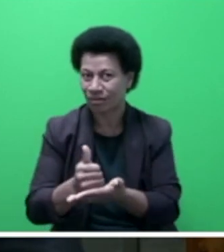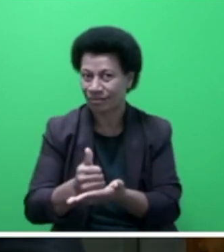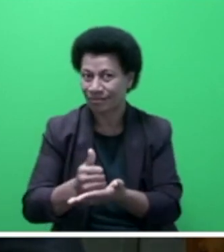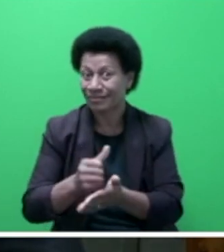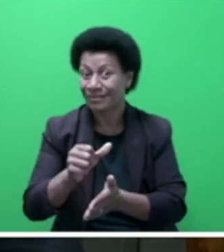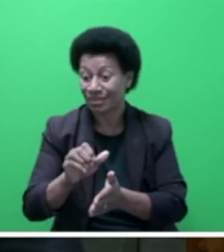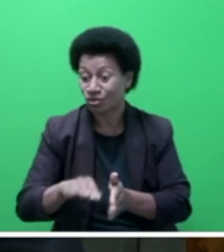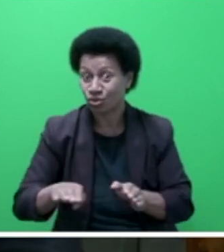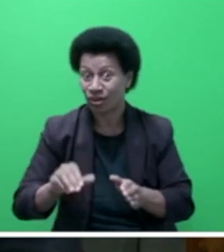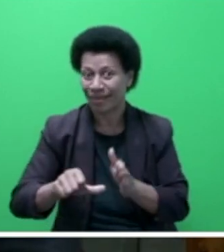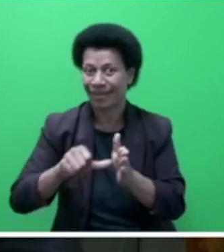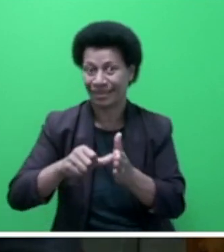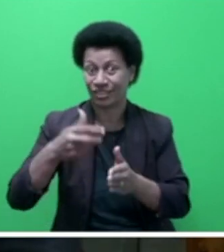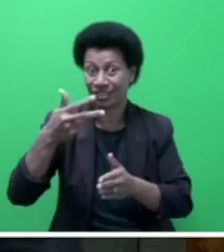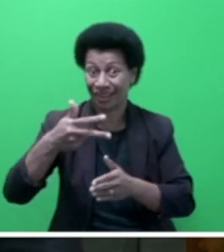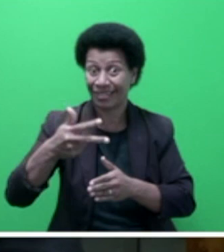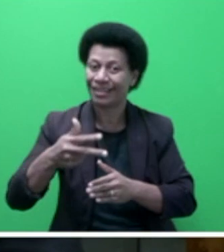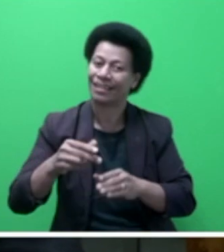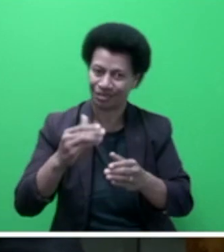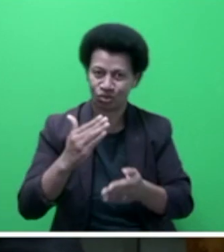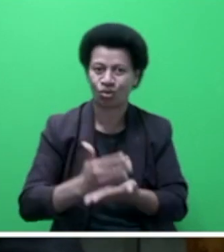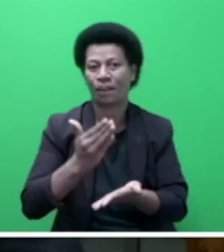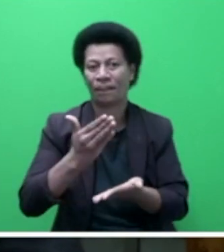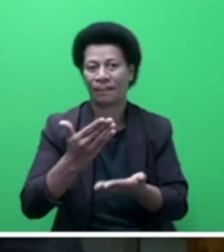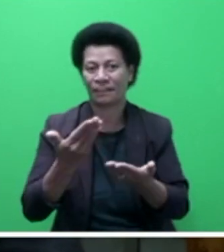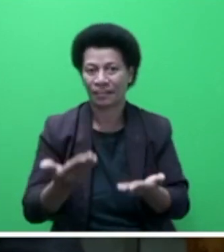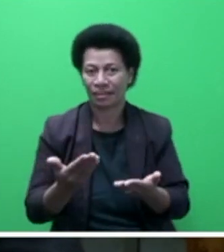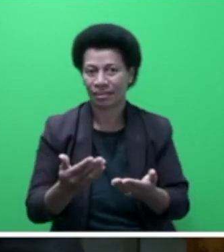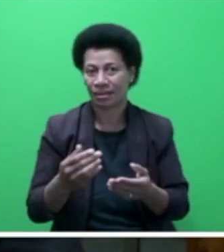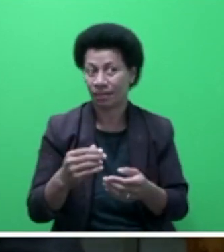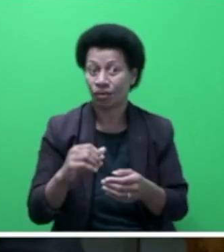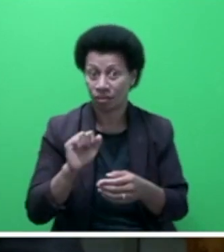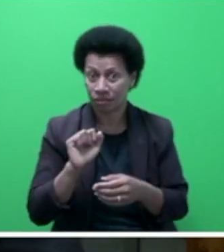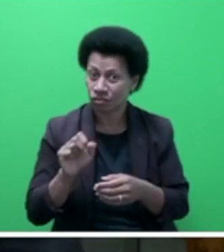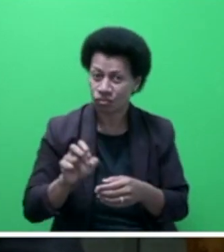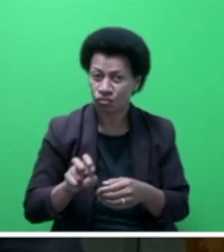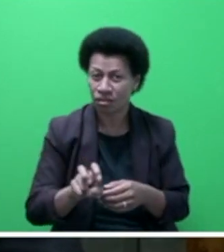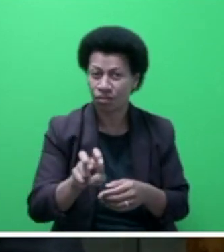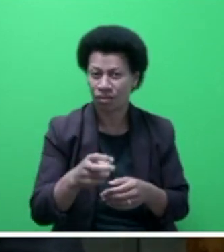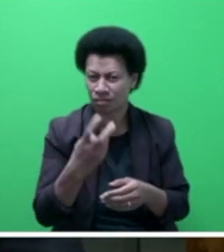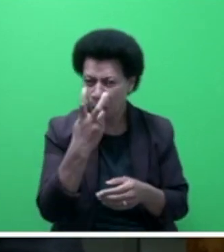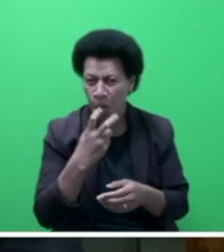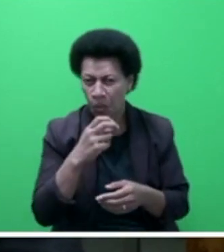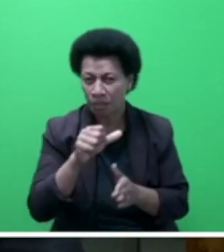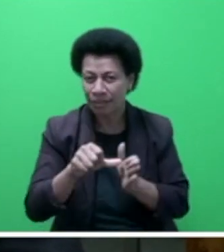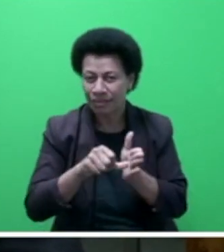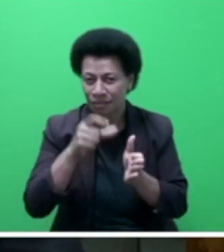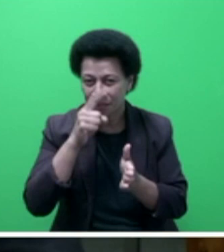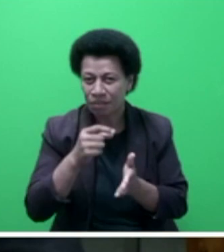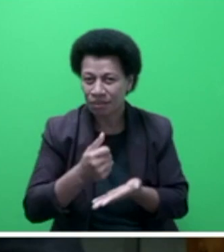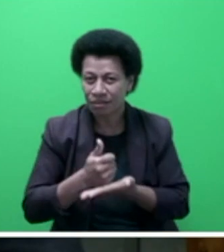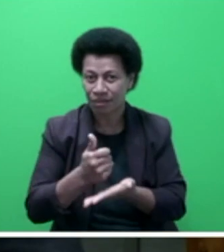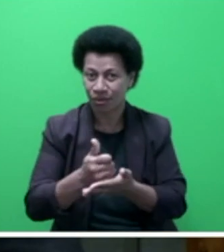old. The Bus Fare Concession Program currently assists over 52,000 elderly persons over 60 years old, and persons